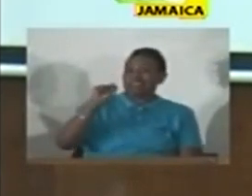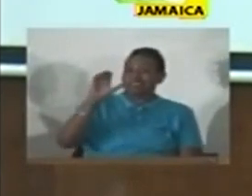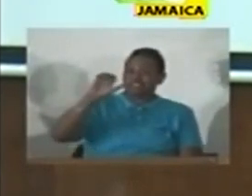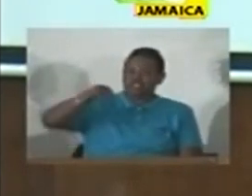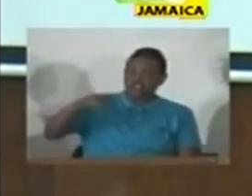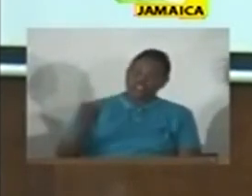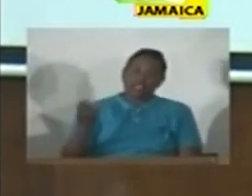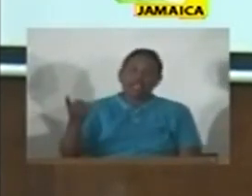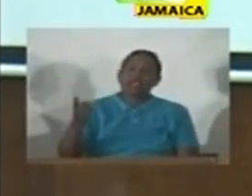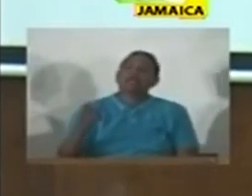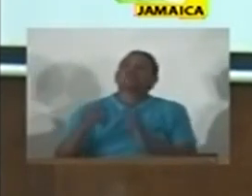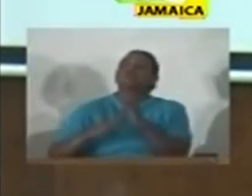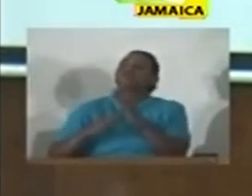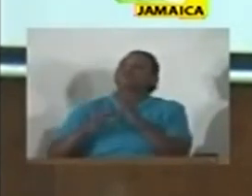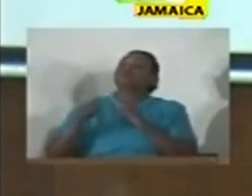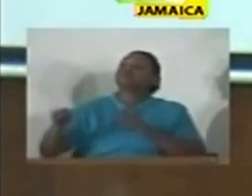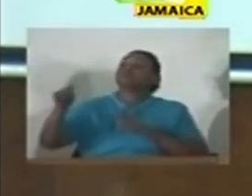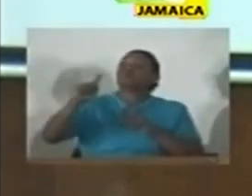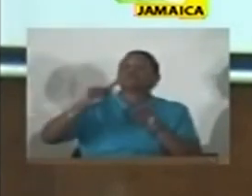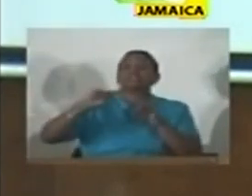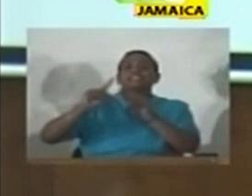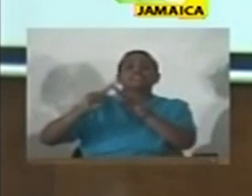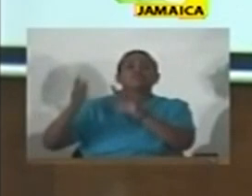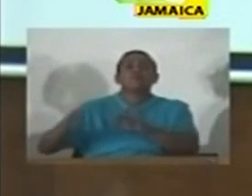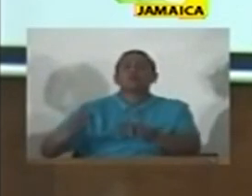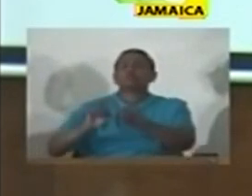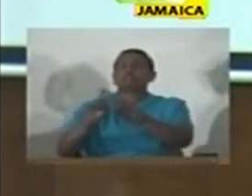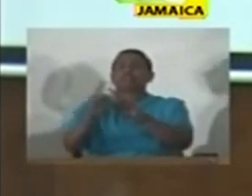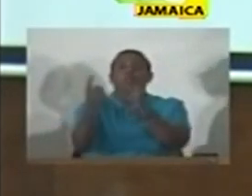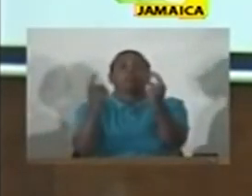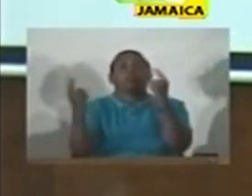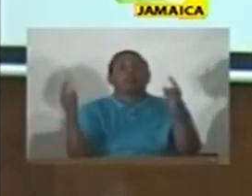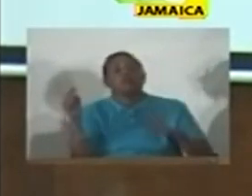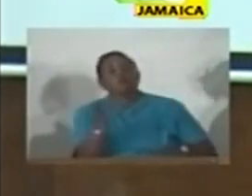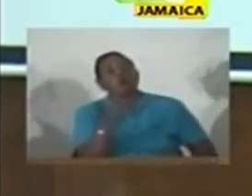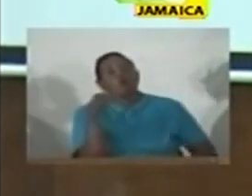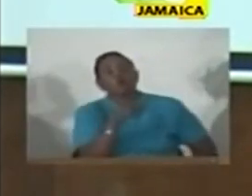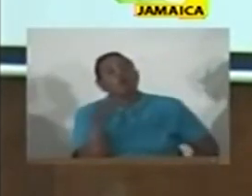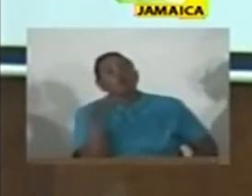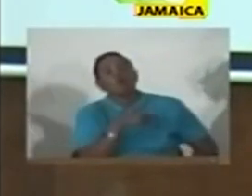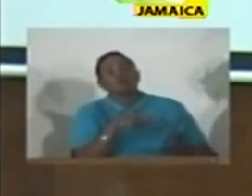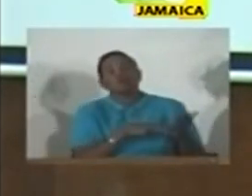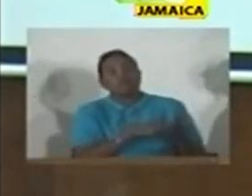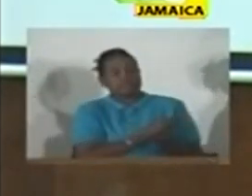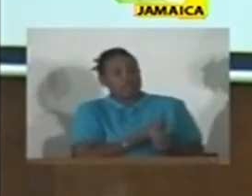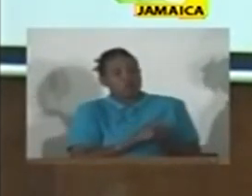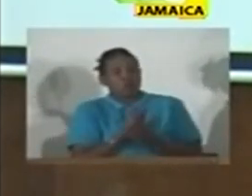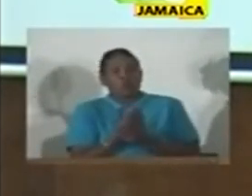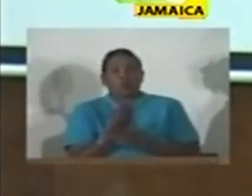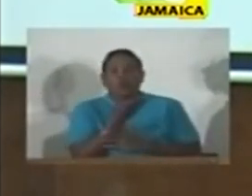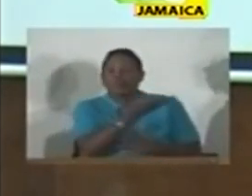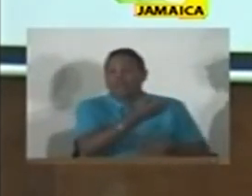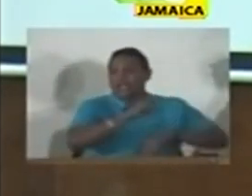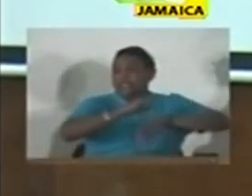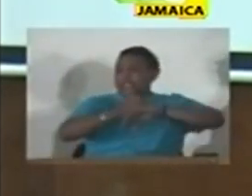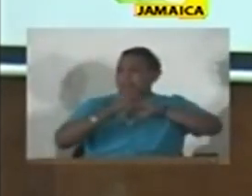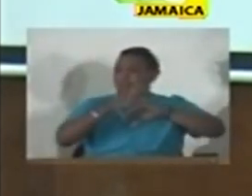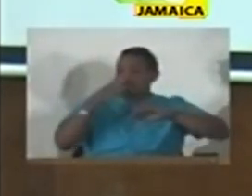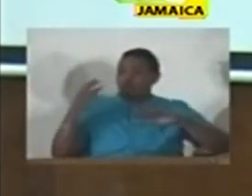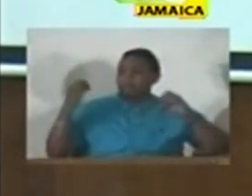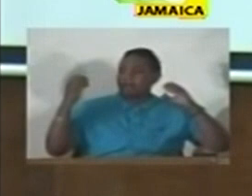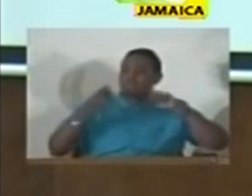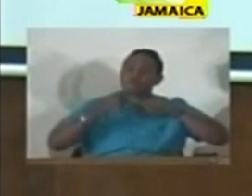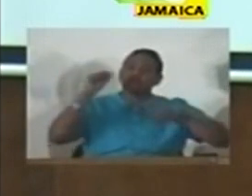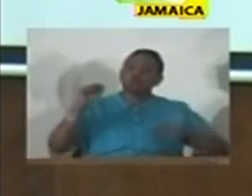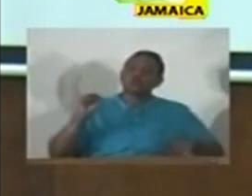subleased it to persons from all walks of life. There are established farmers, many from South